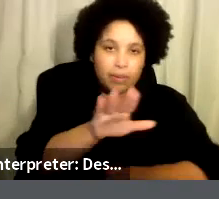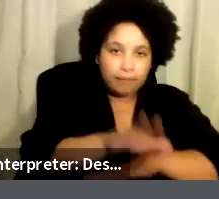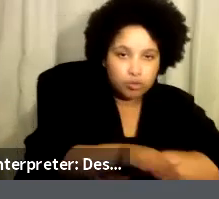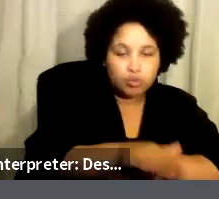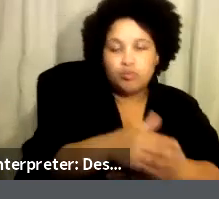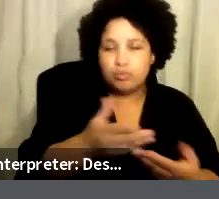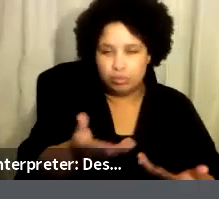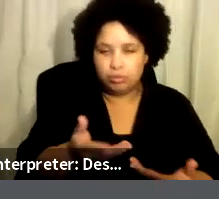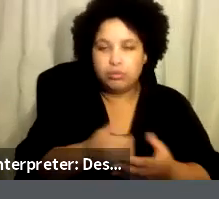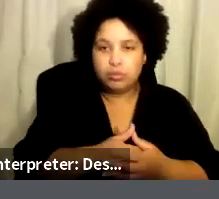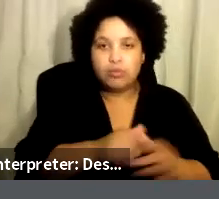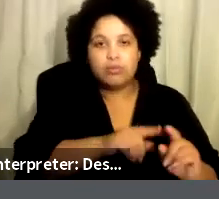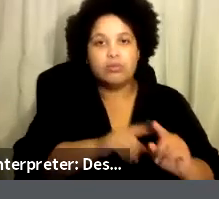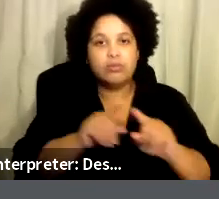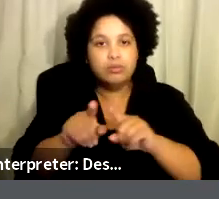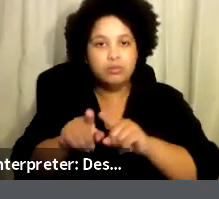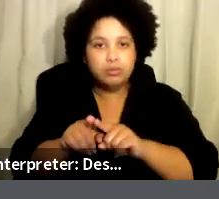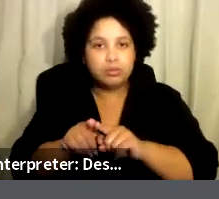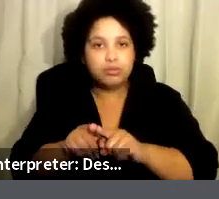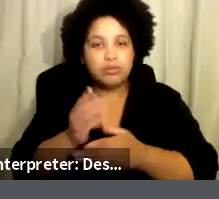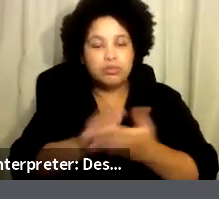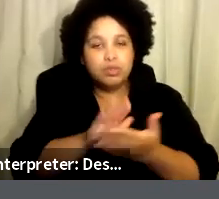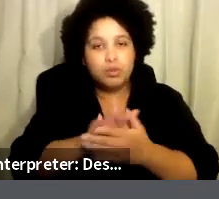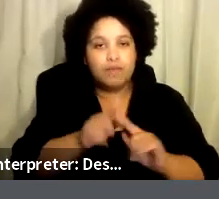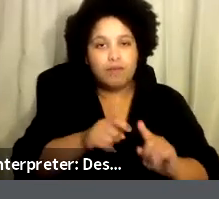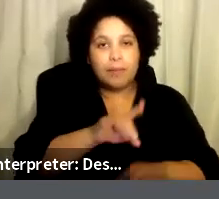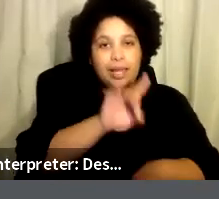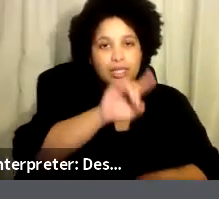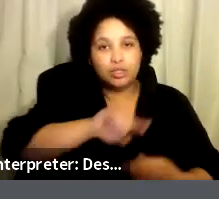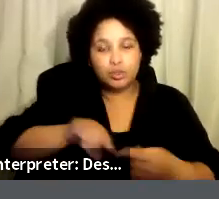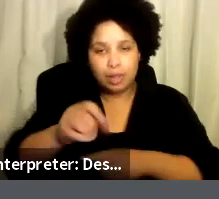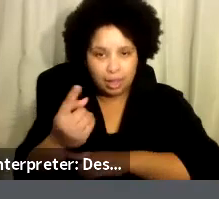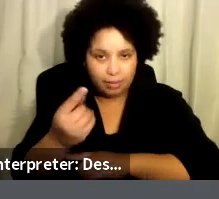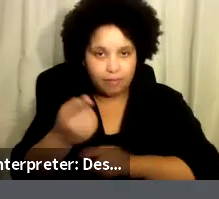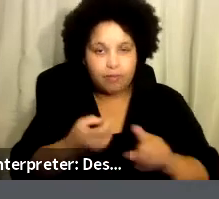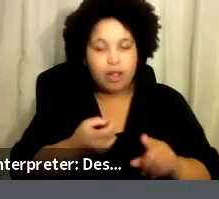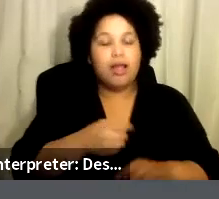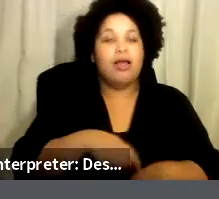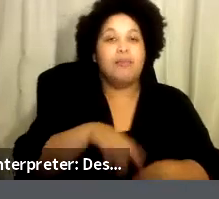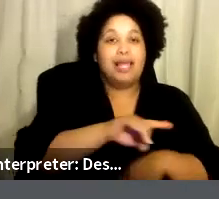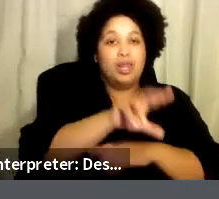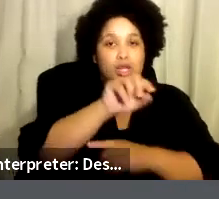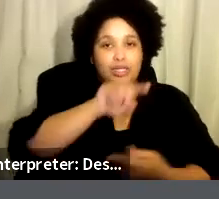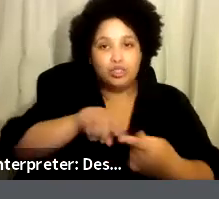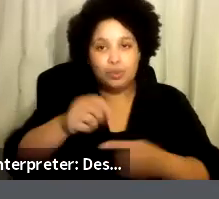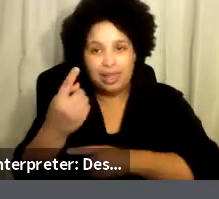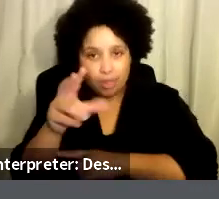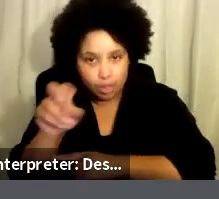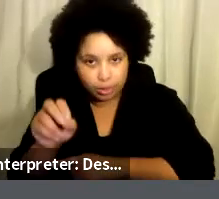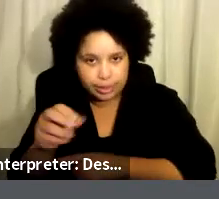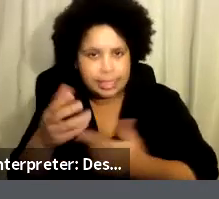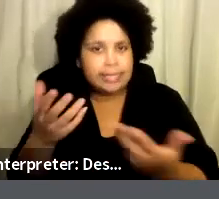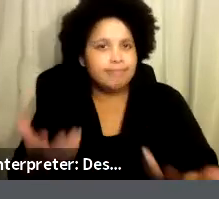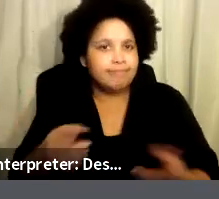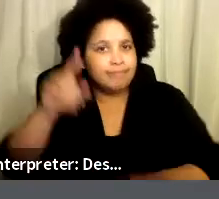afternoon. And also some schools are from 8 to 11, some are from 8:30 to 11:30. So it